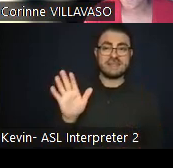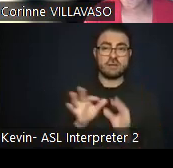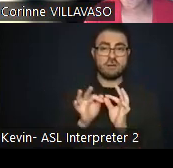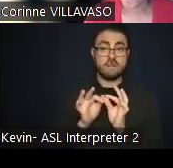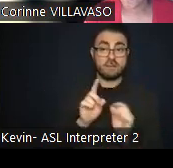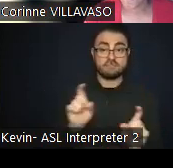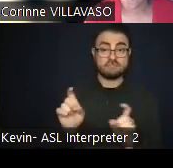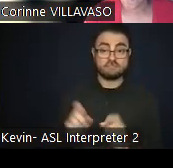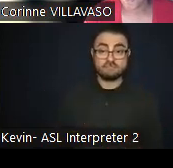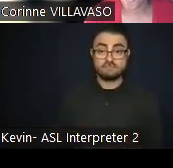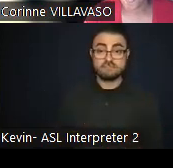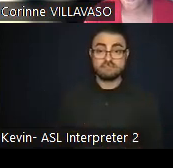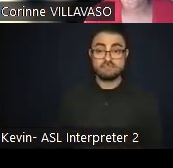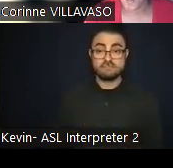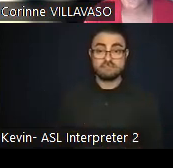I do remember.